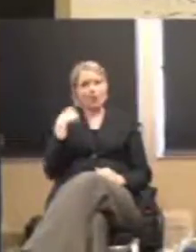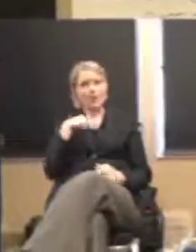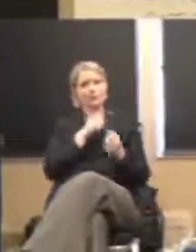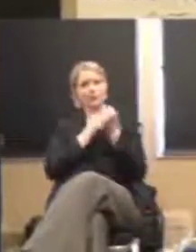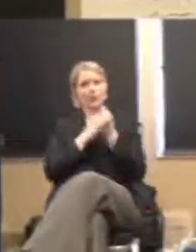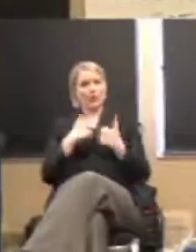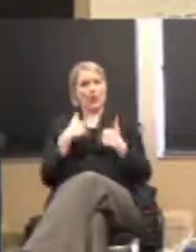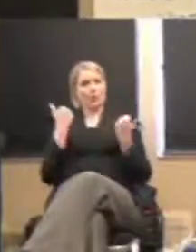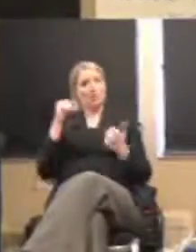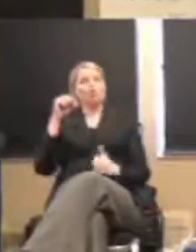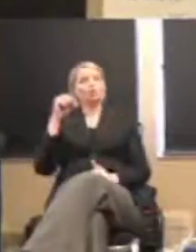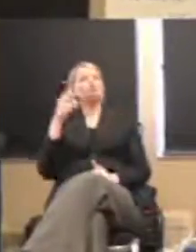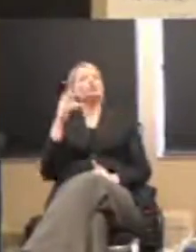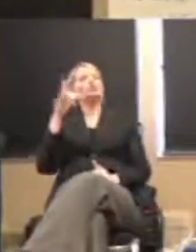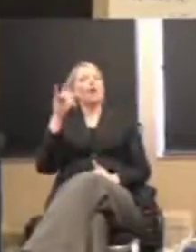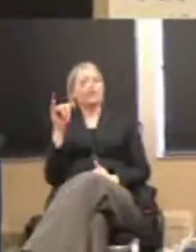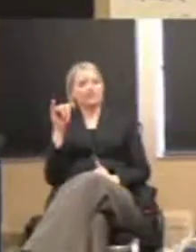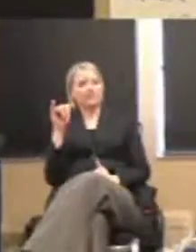Shelley